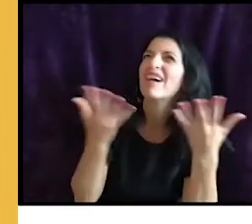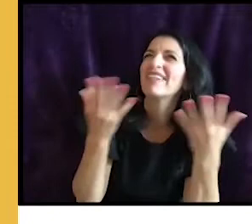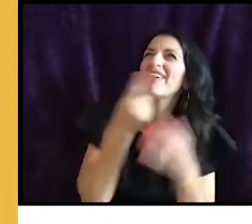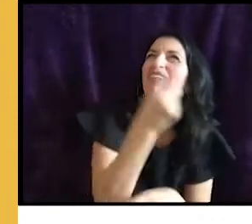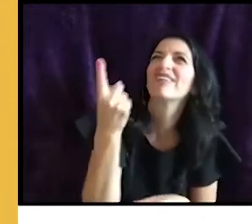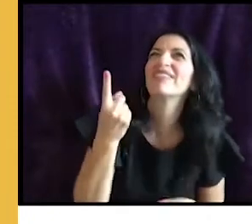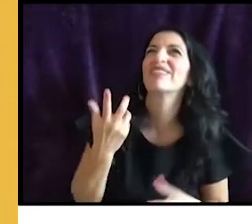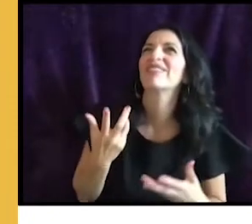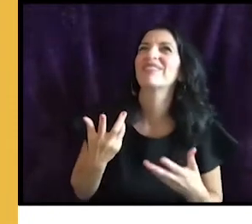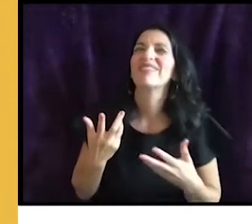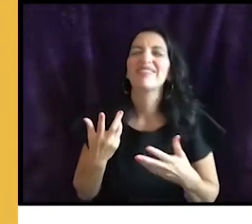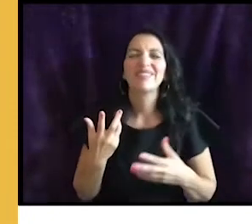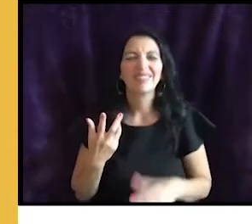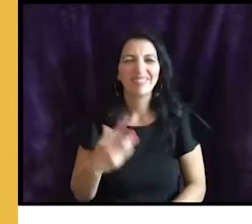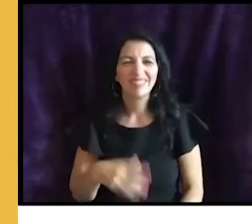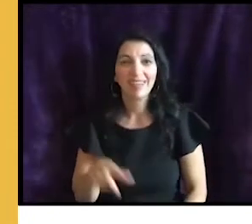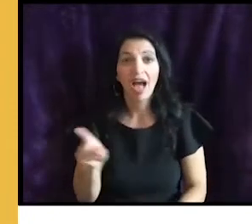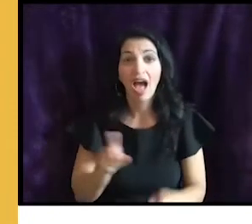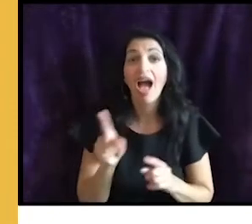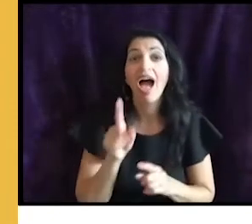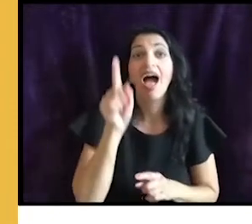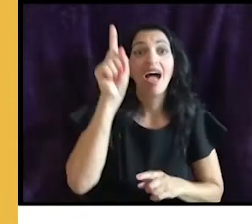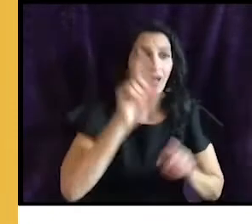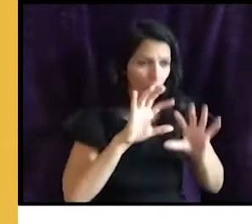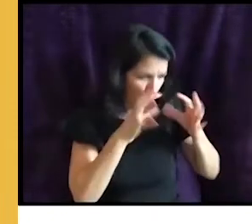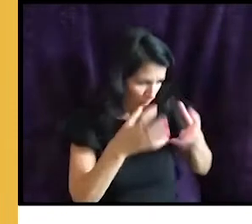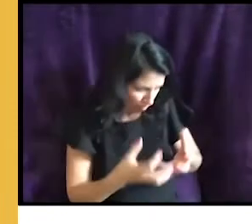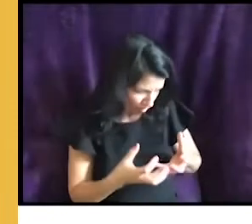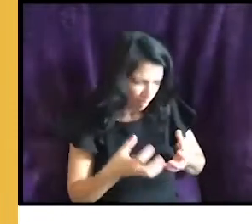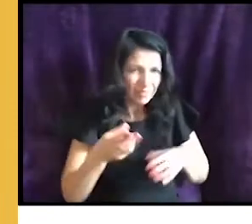you are. How I wonder what you are.